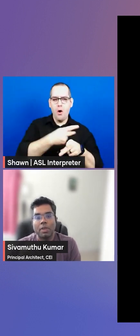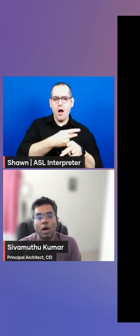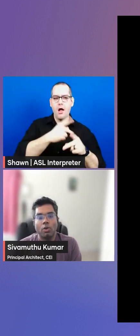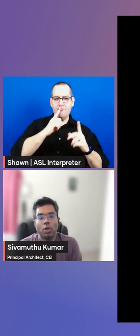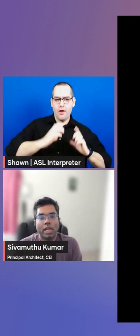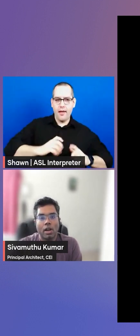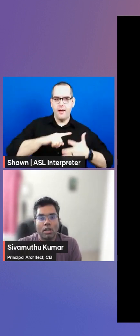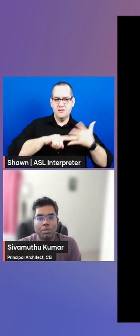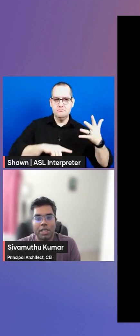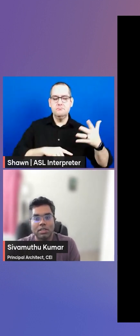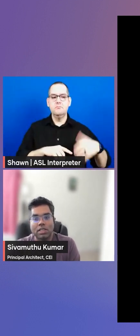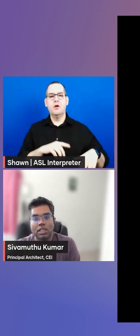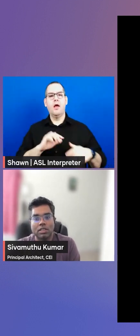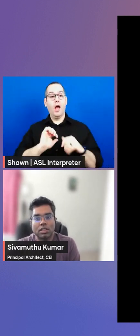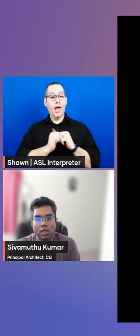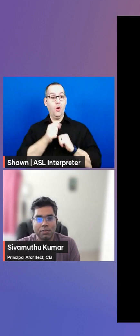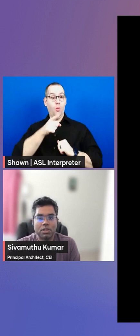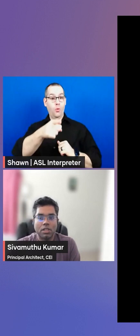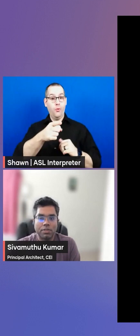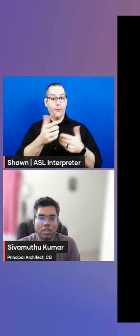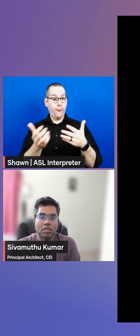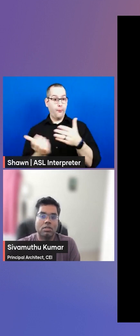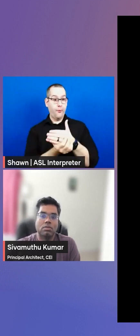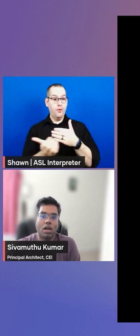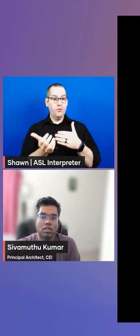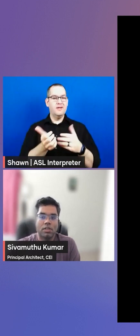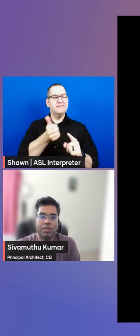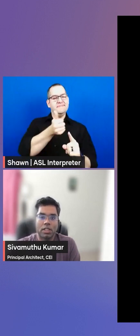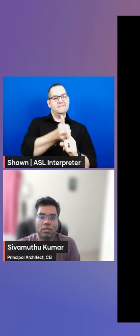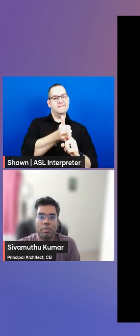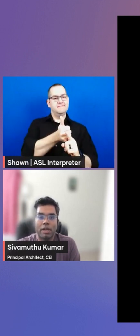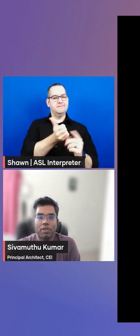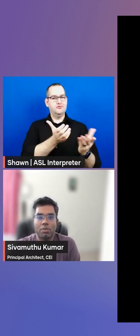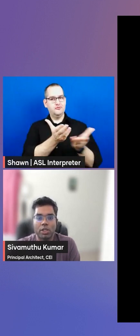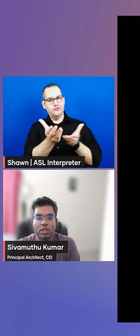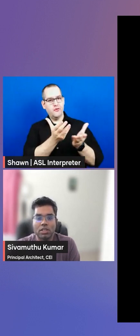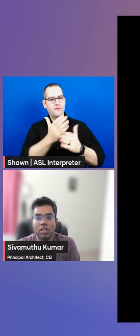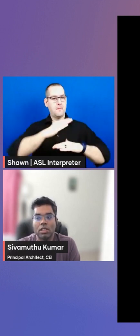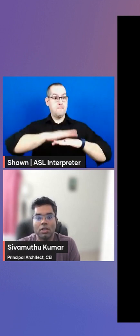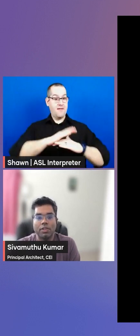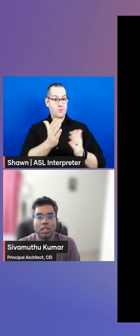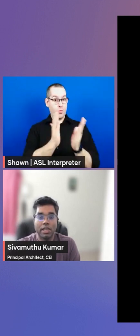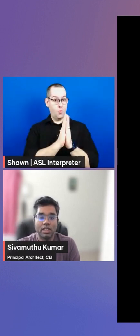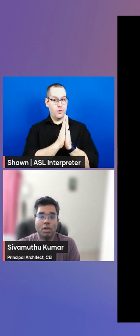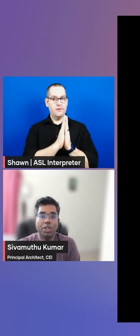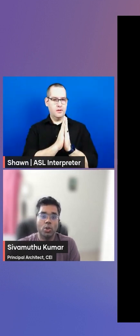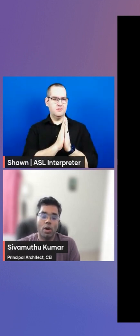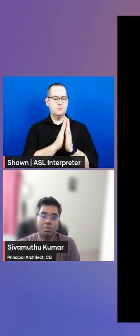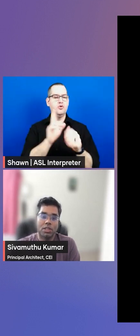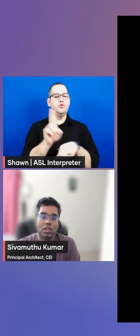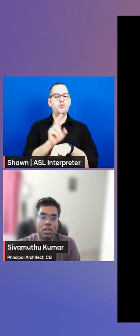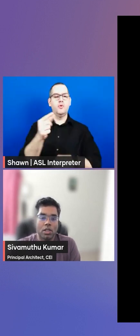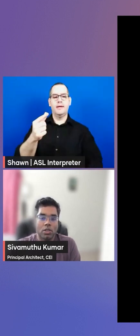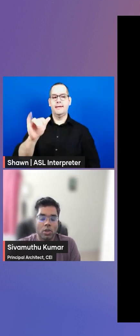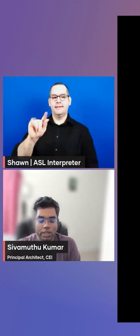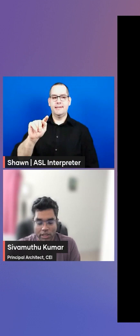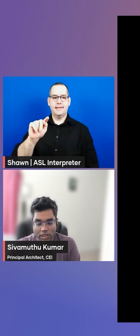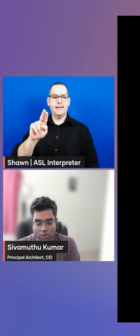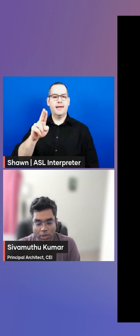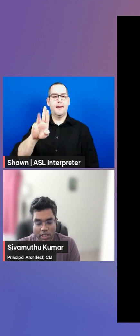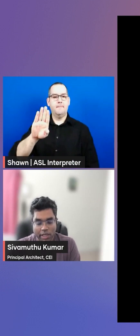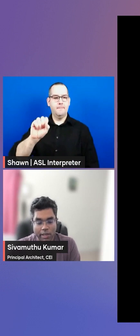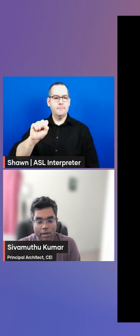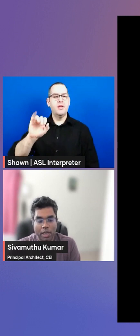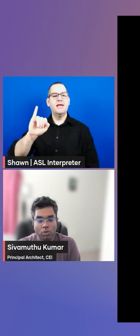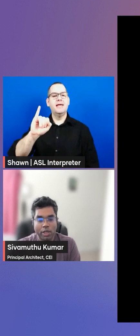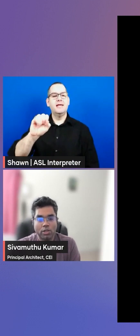like how you can automate the self-service or self-serve platform request with the GitHub issue ops. So in